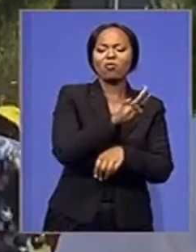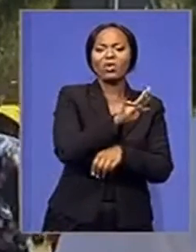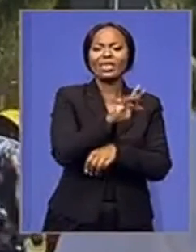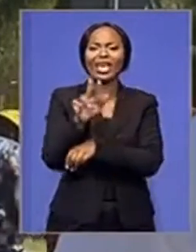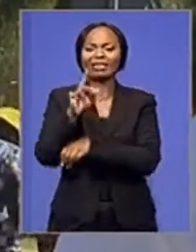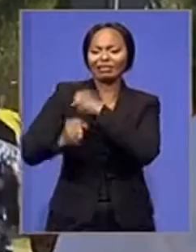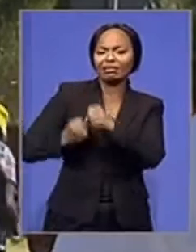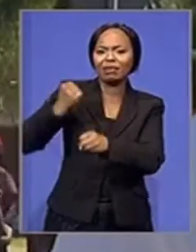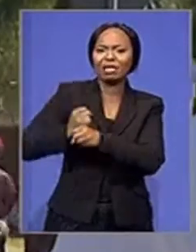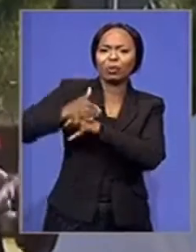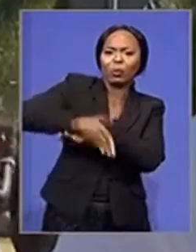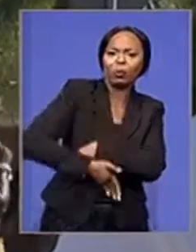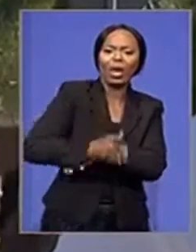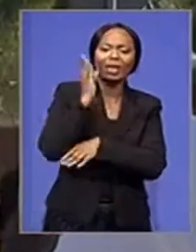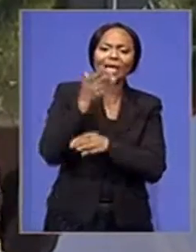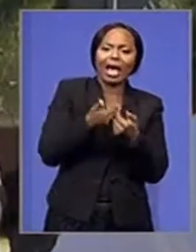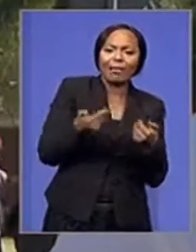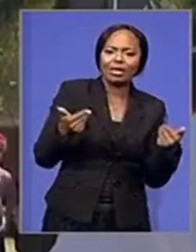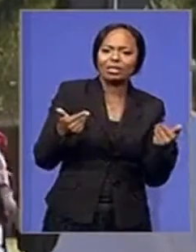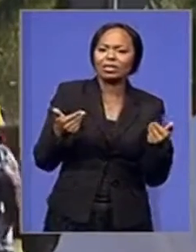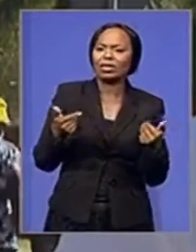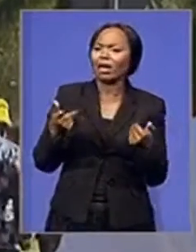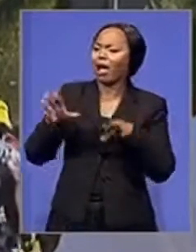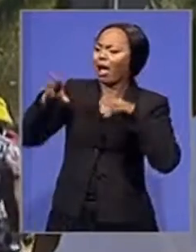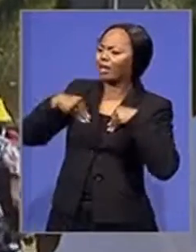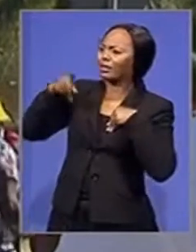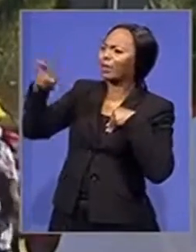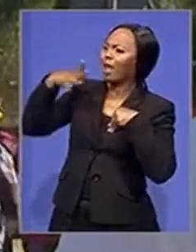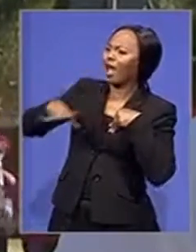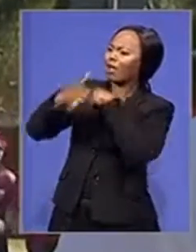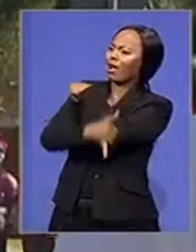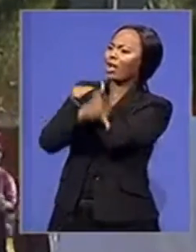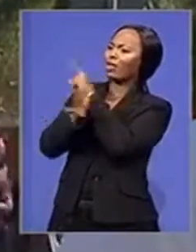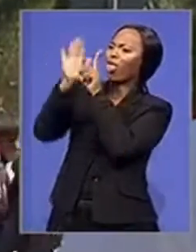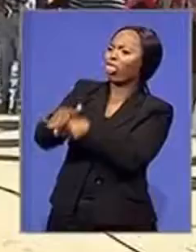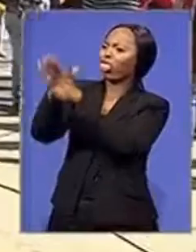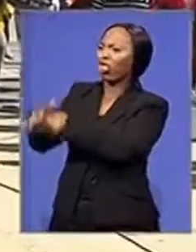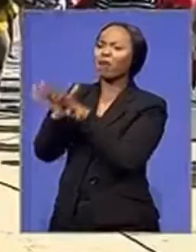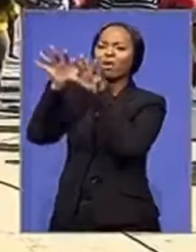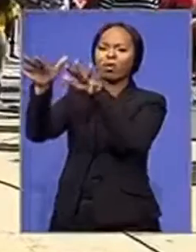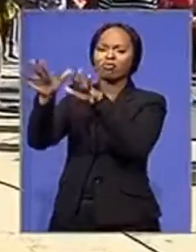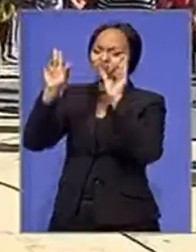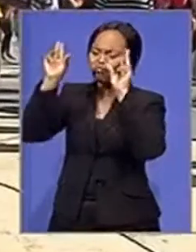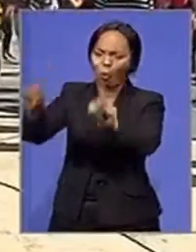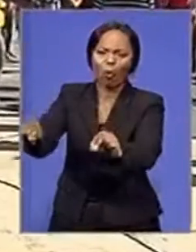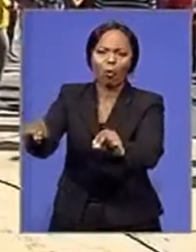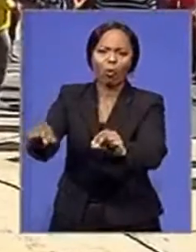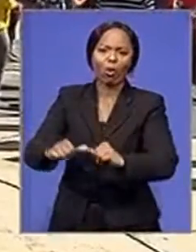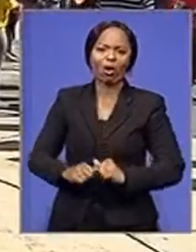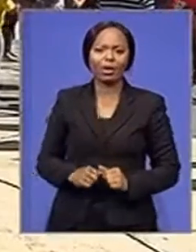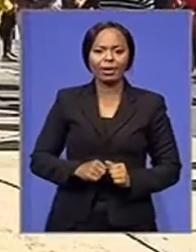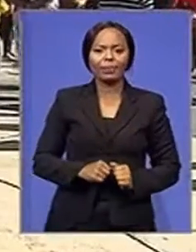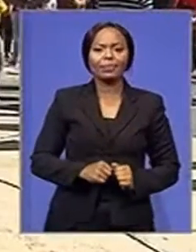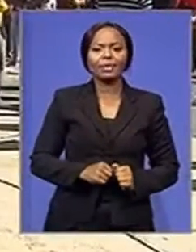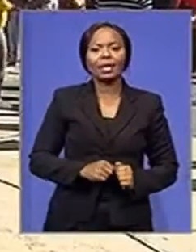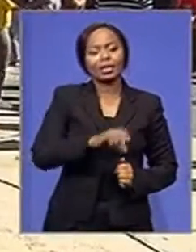we allow any other state in the world to continue to oppress other people? South African Zionist Federation